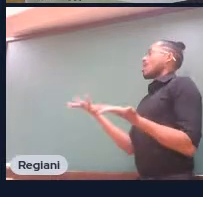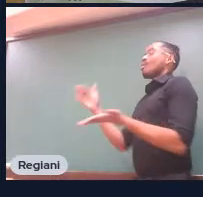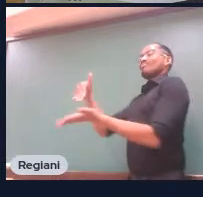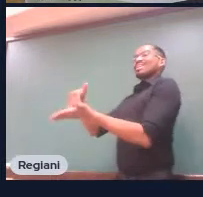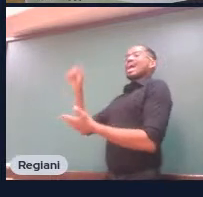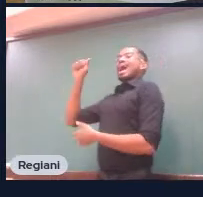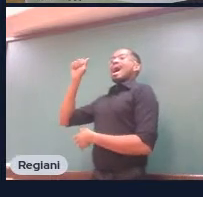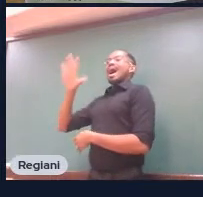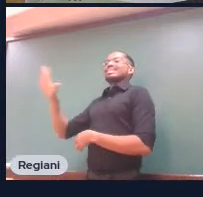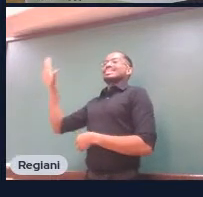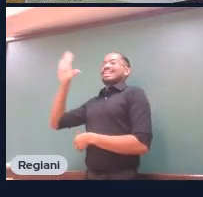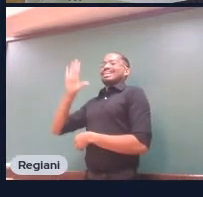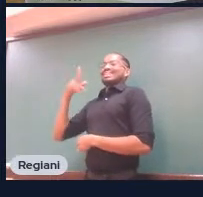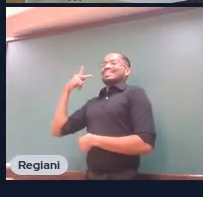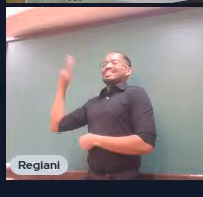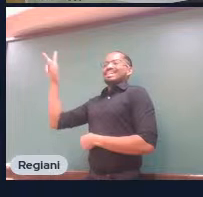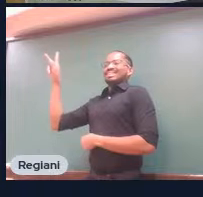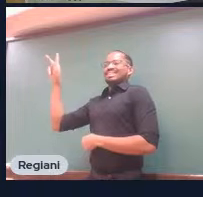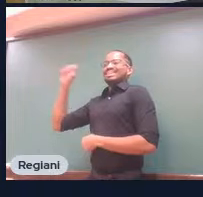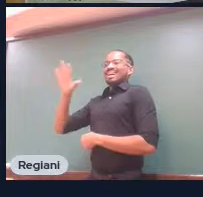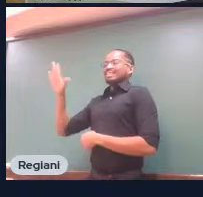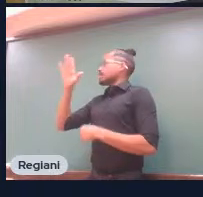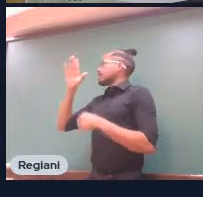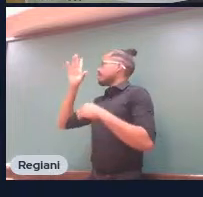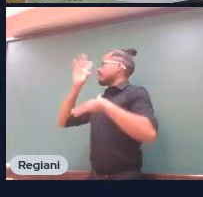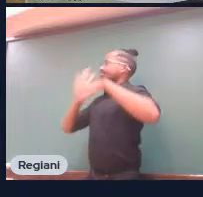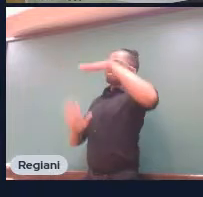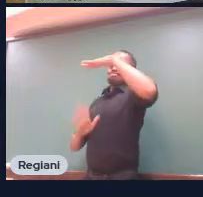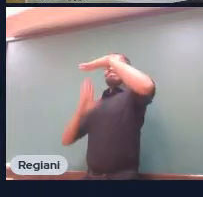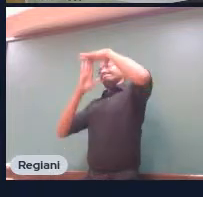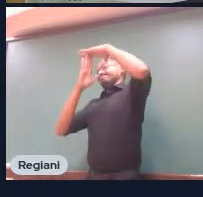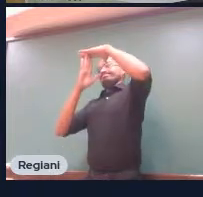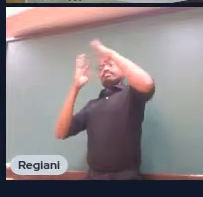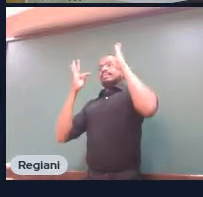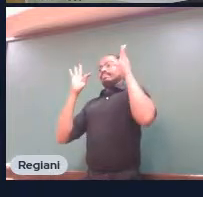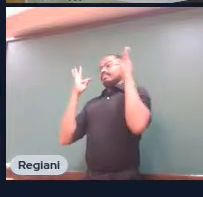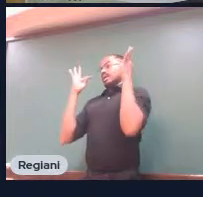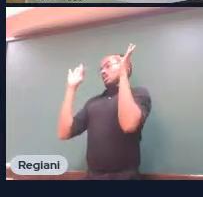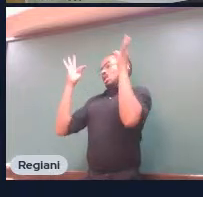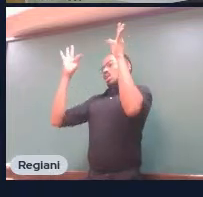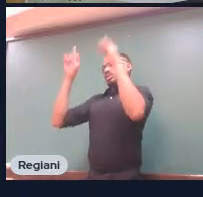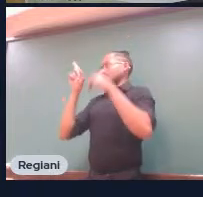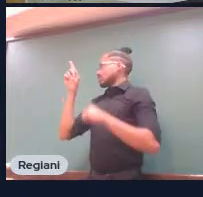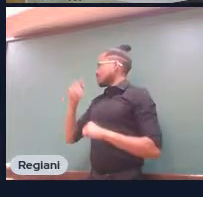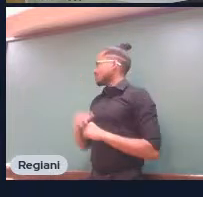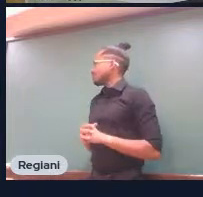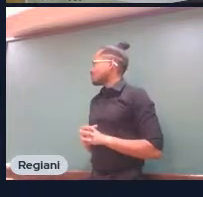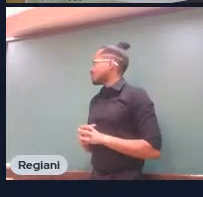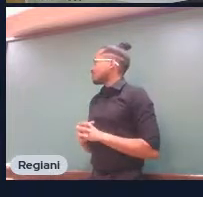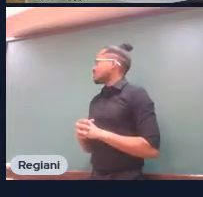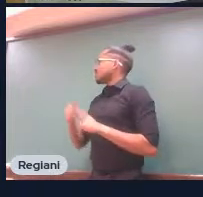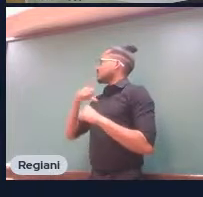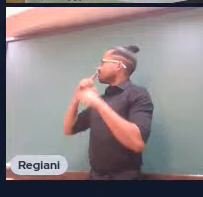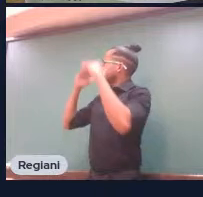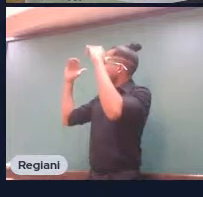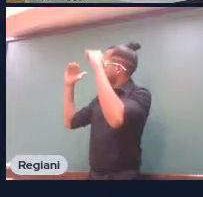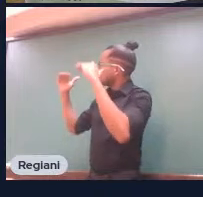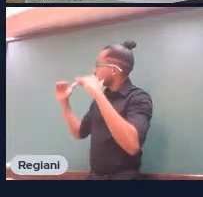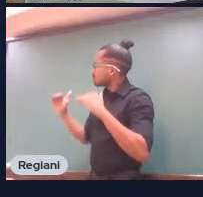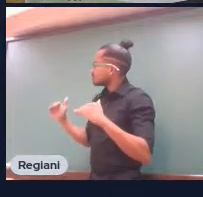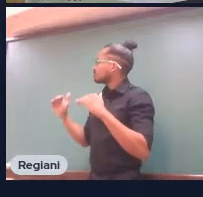of AsiaLex, again, technology at top, the sketch engine, driven at the time by Adam